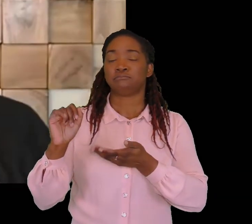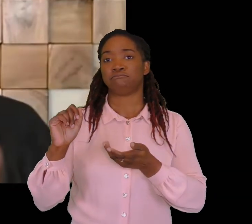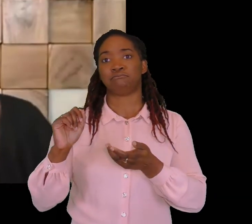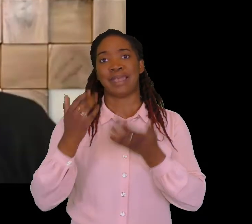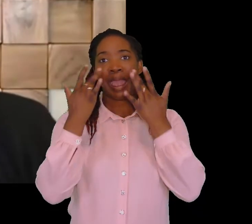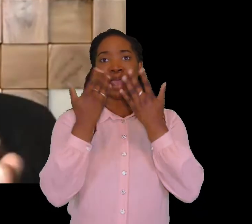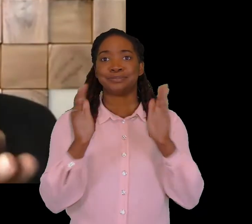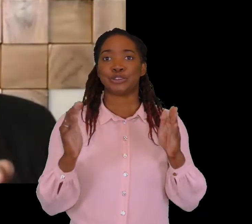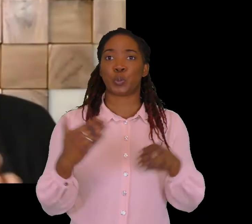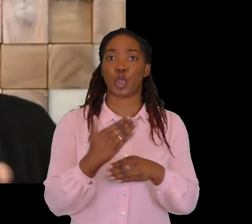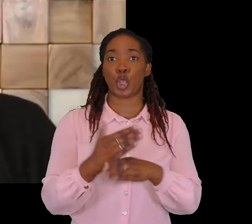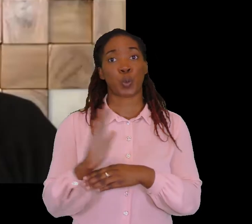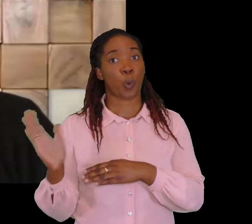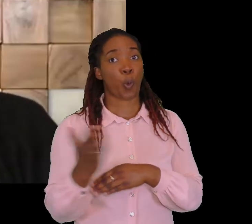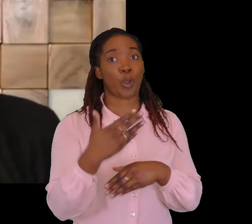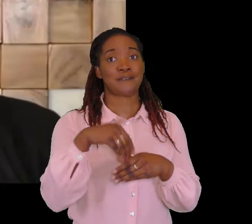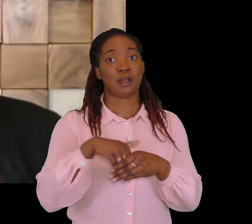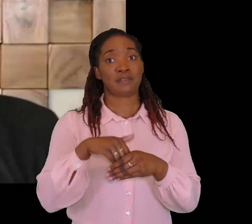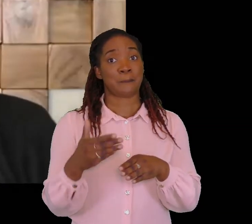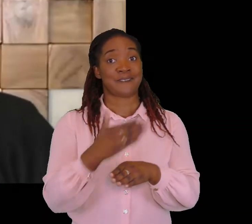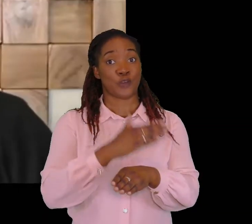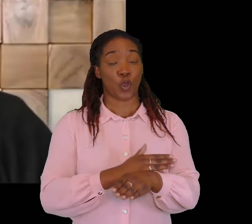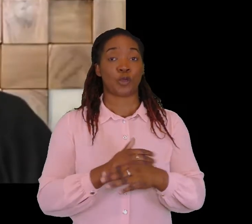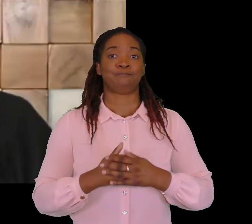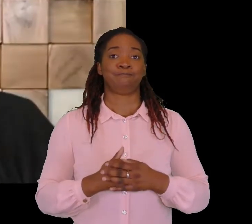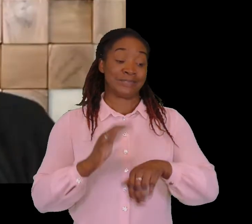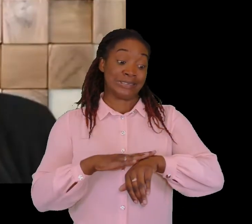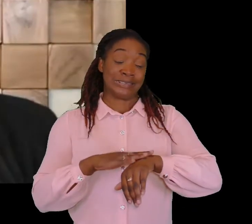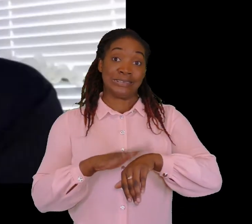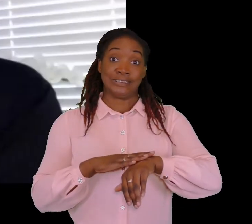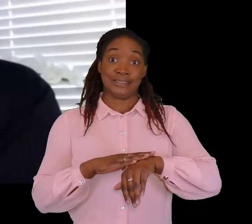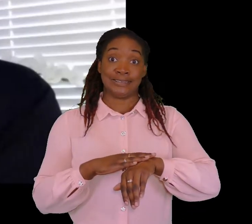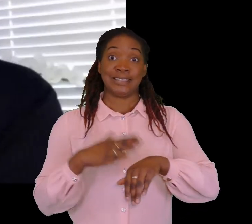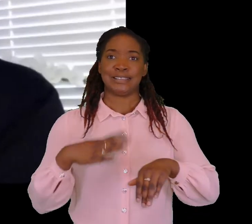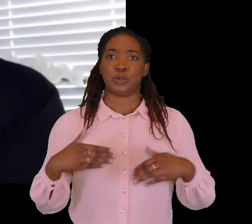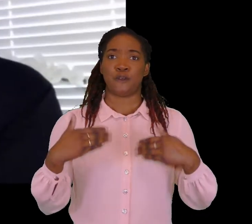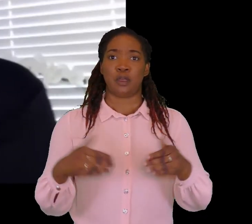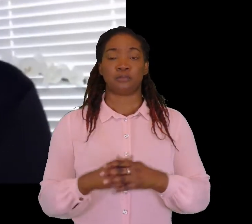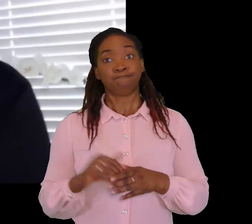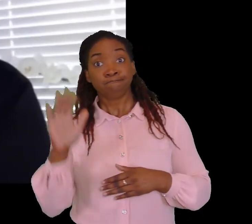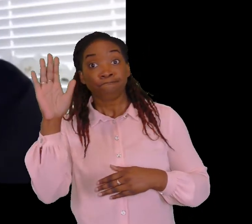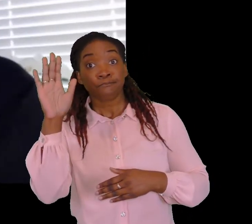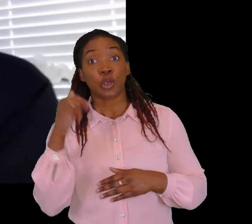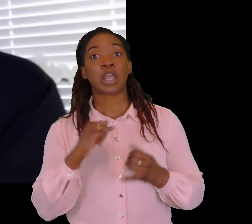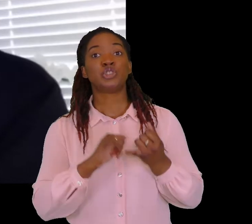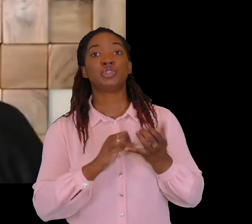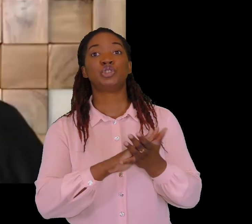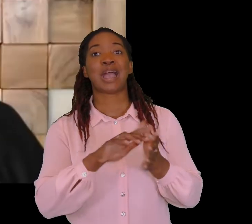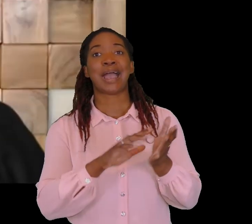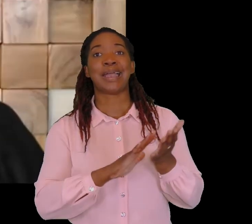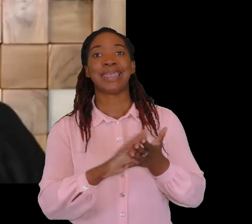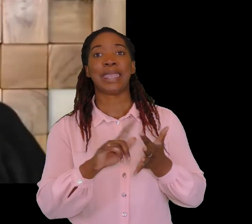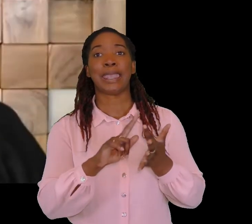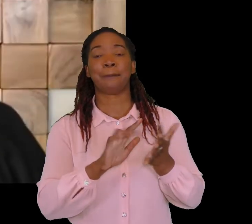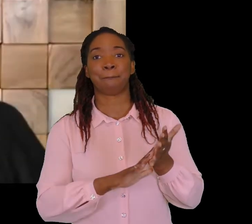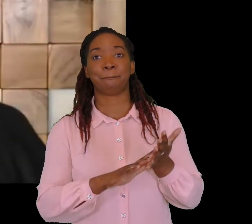involved in. Let me move on because we are moving on in time. Can I just go ahead, please, Shaheen? Of course. Sorry. A tiny